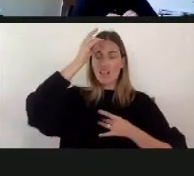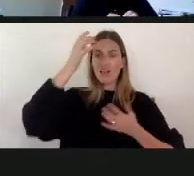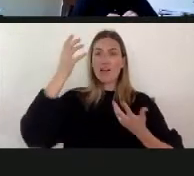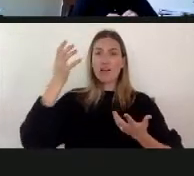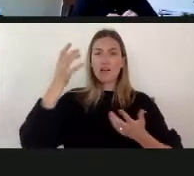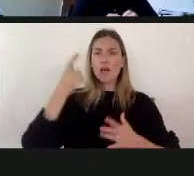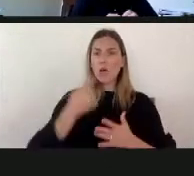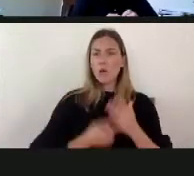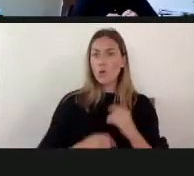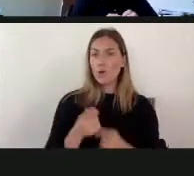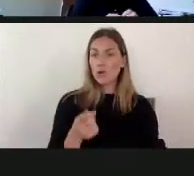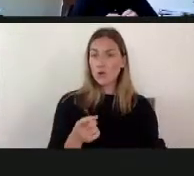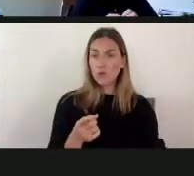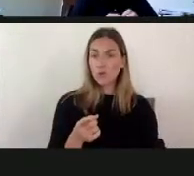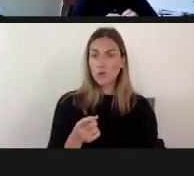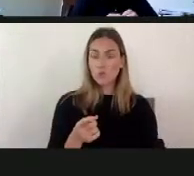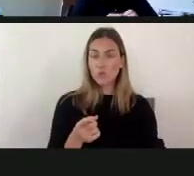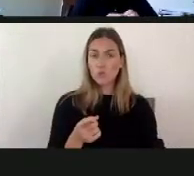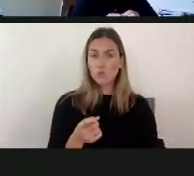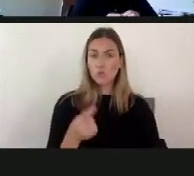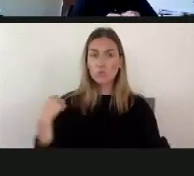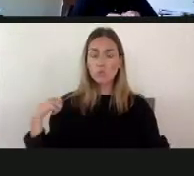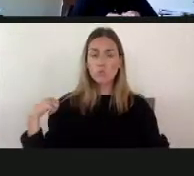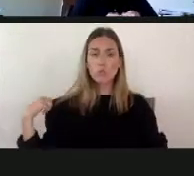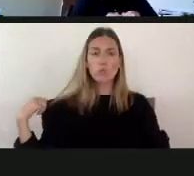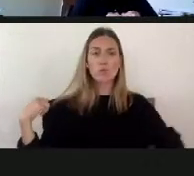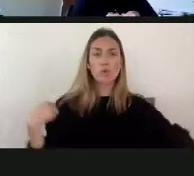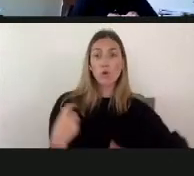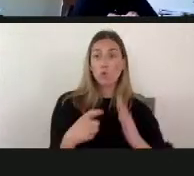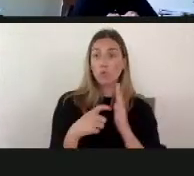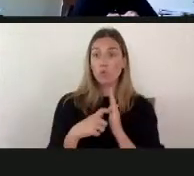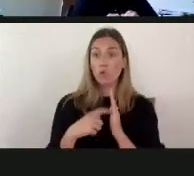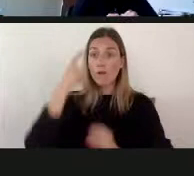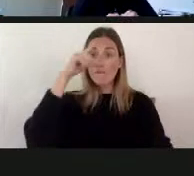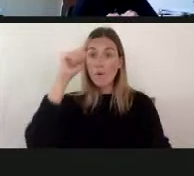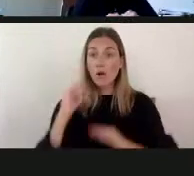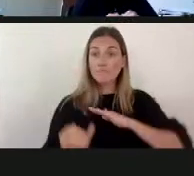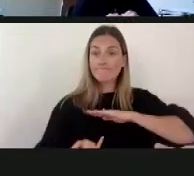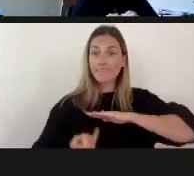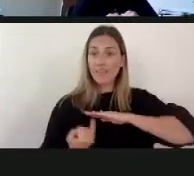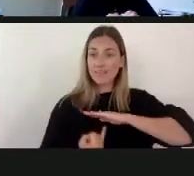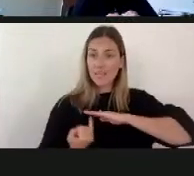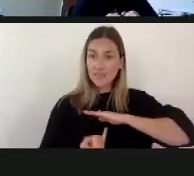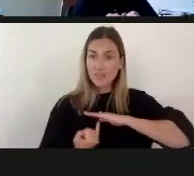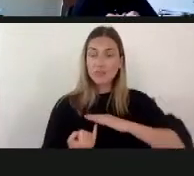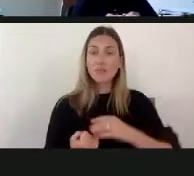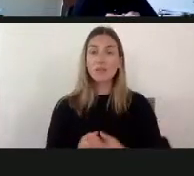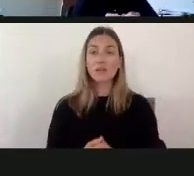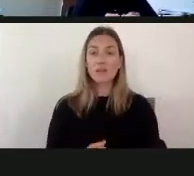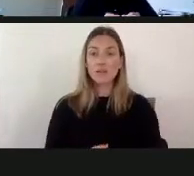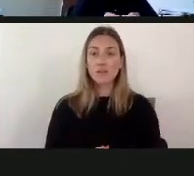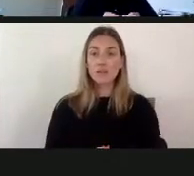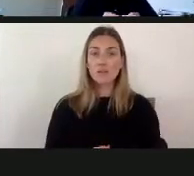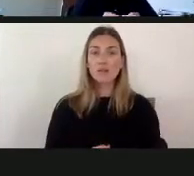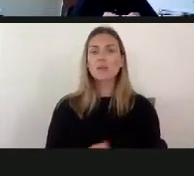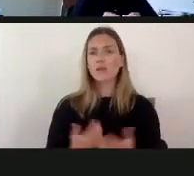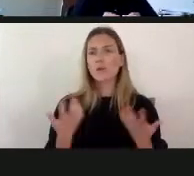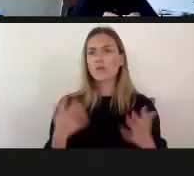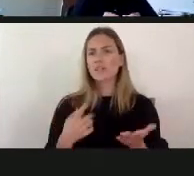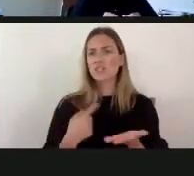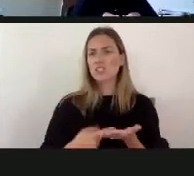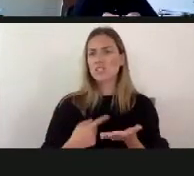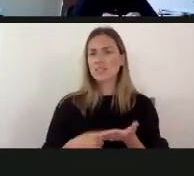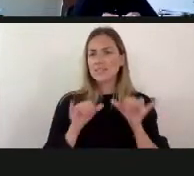are your requirements for quarantining? And you both talked about a system